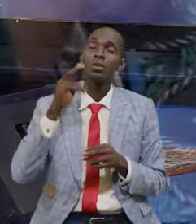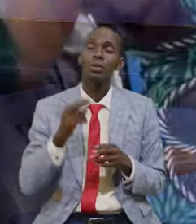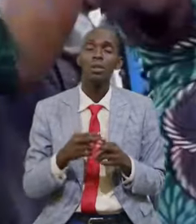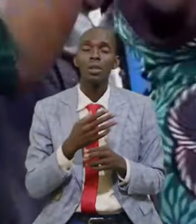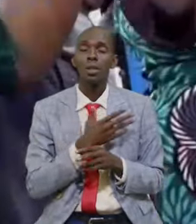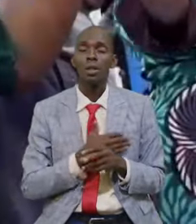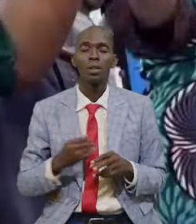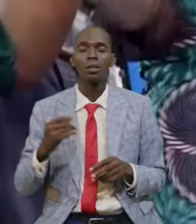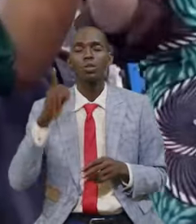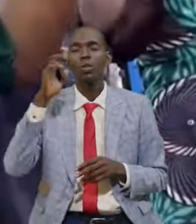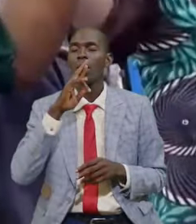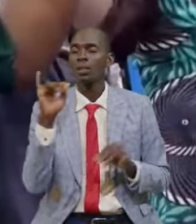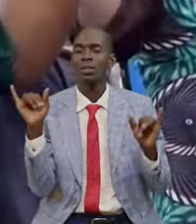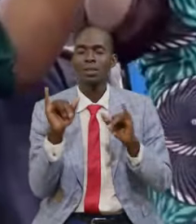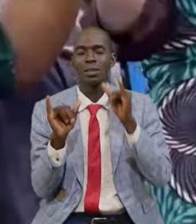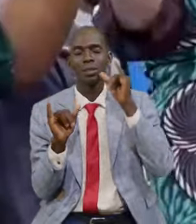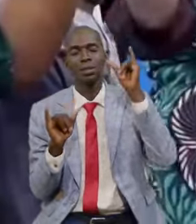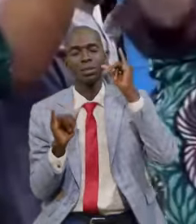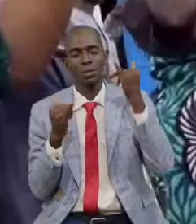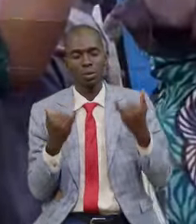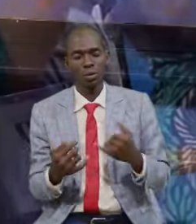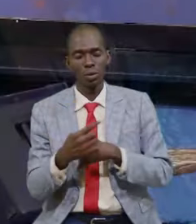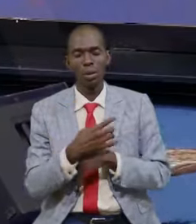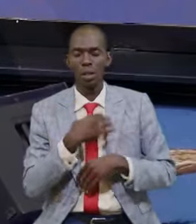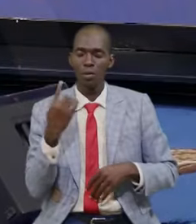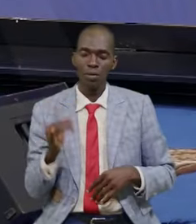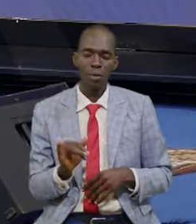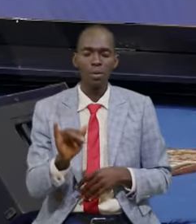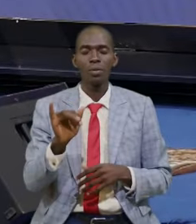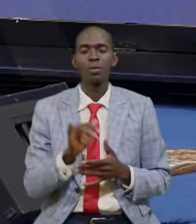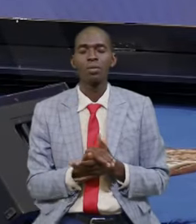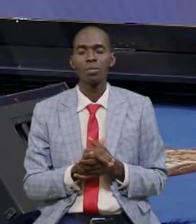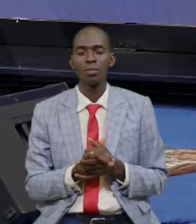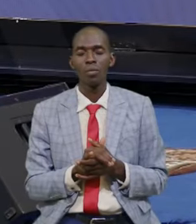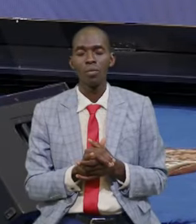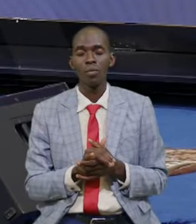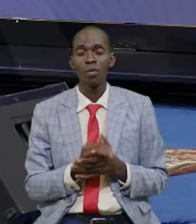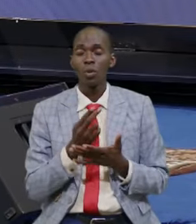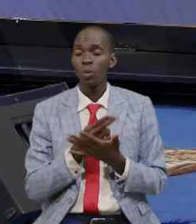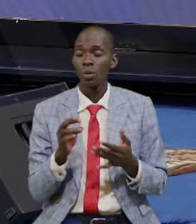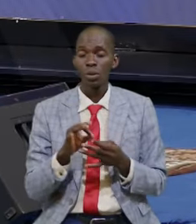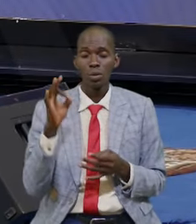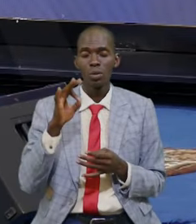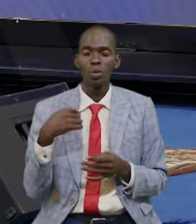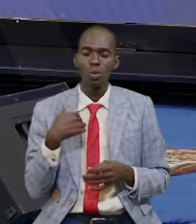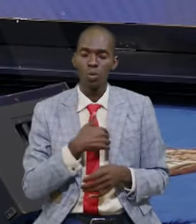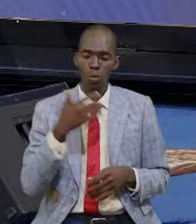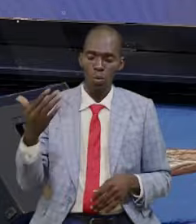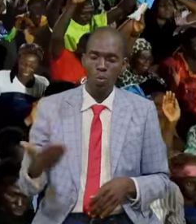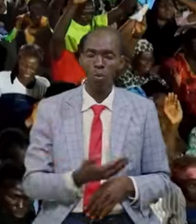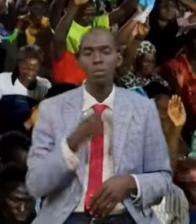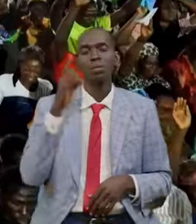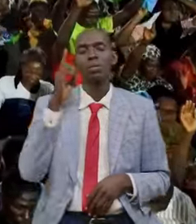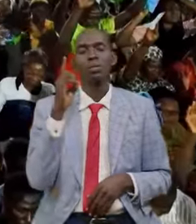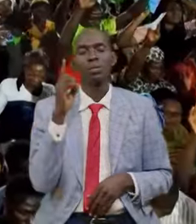same yesterday, today, and forever. Holy Ghost, we welcome you.